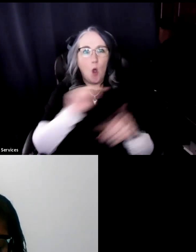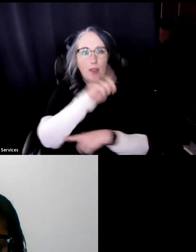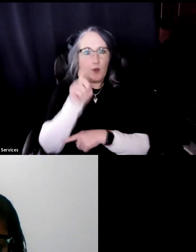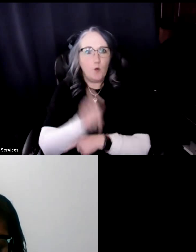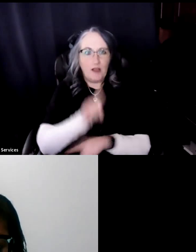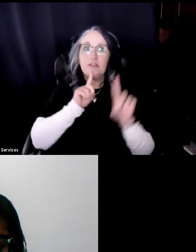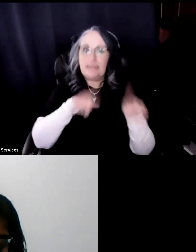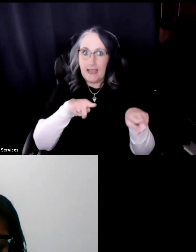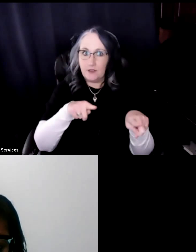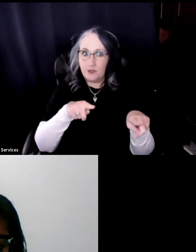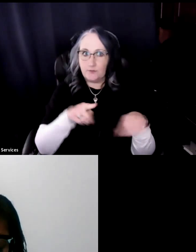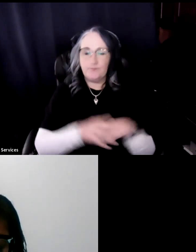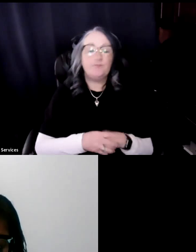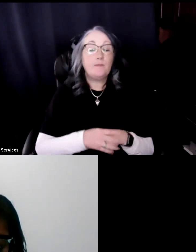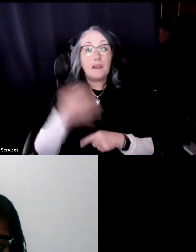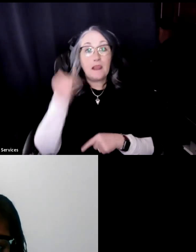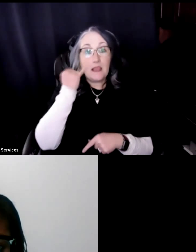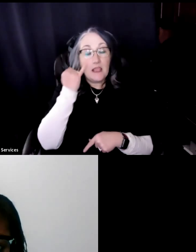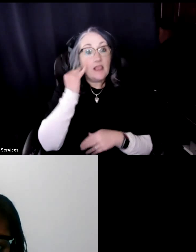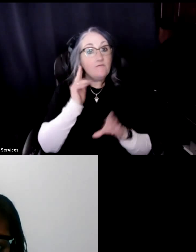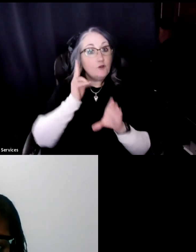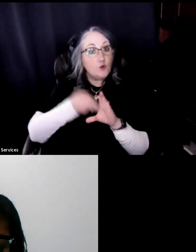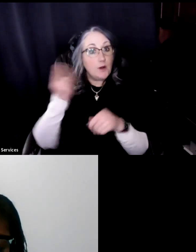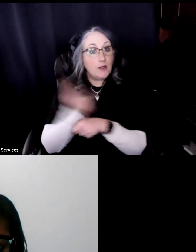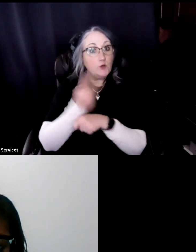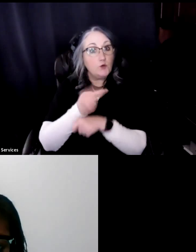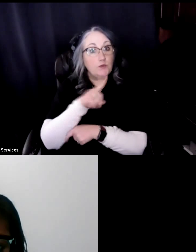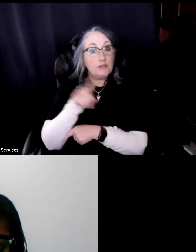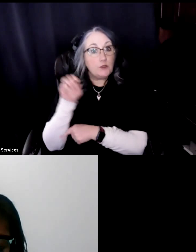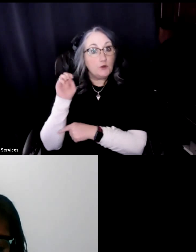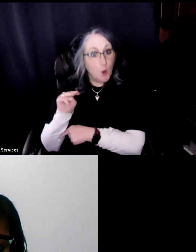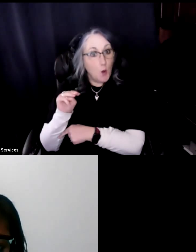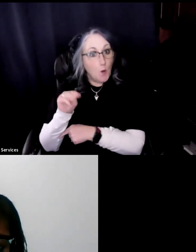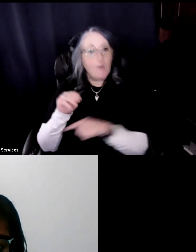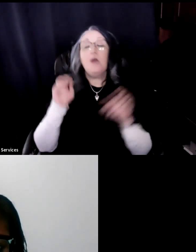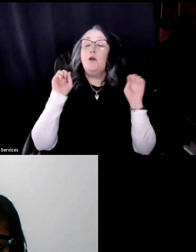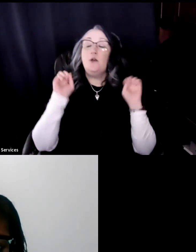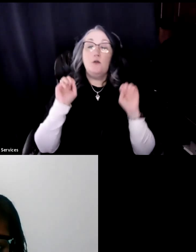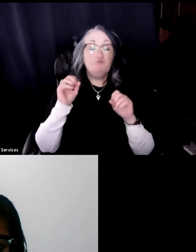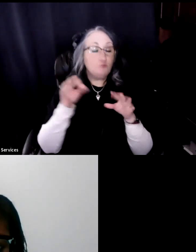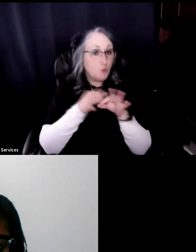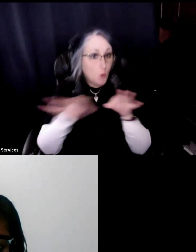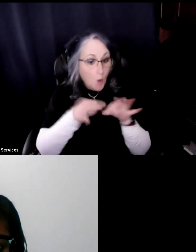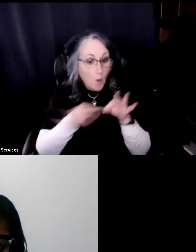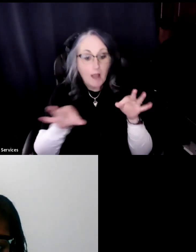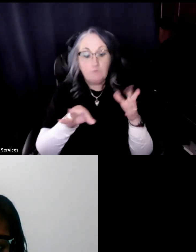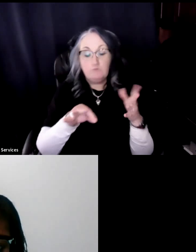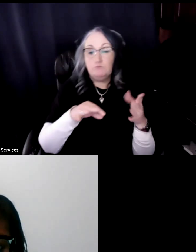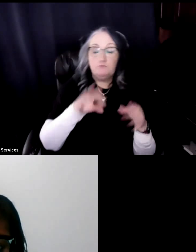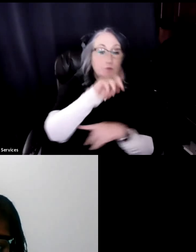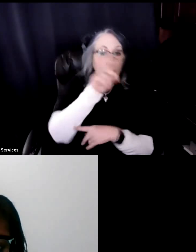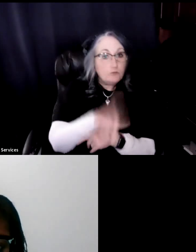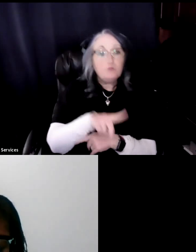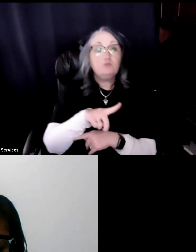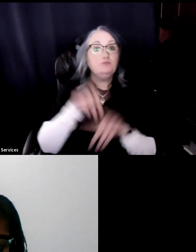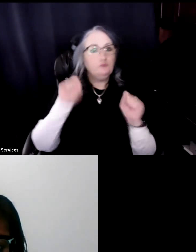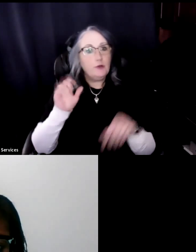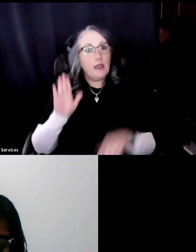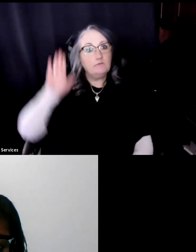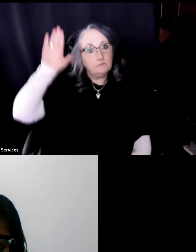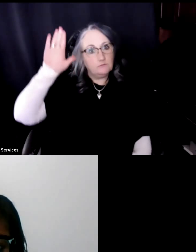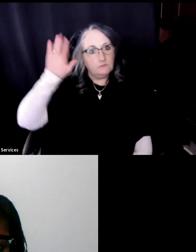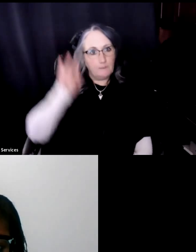For folks joining via Zoom, if you have questions or comments, you can raise your hand. You can do so by selecting the raise hand button, or if you're joining